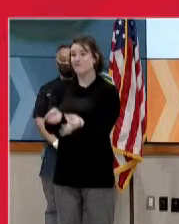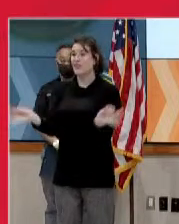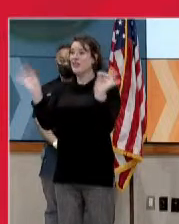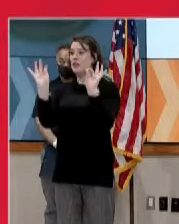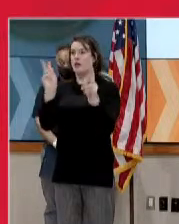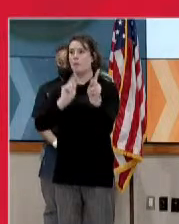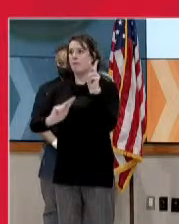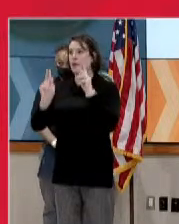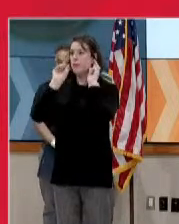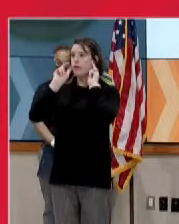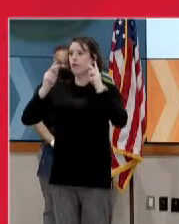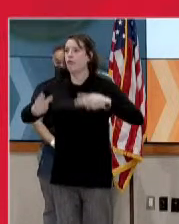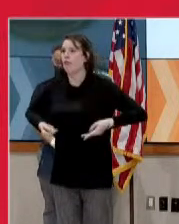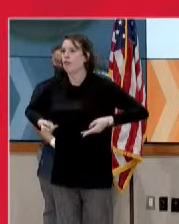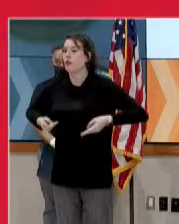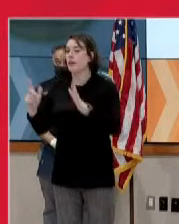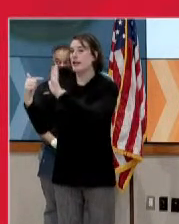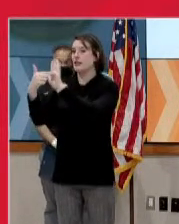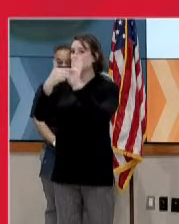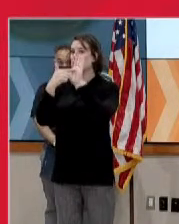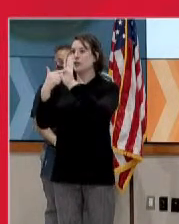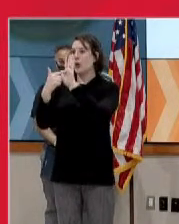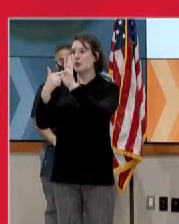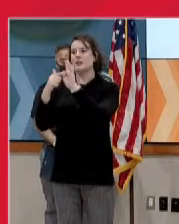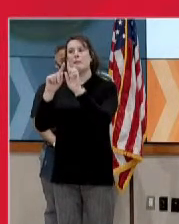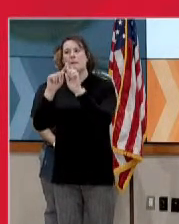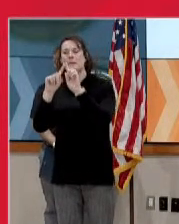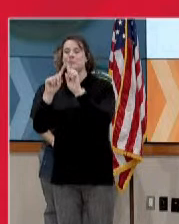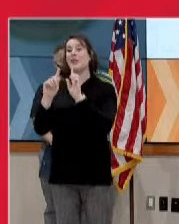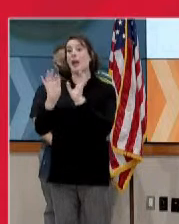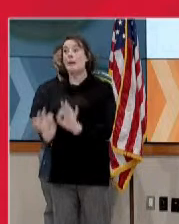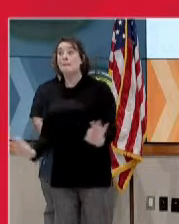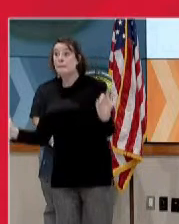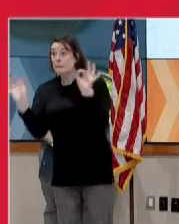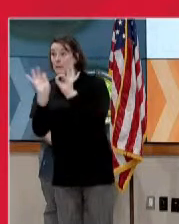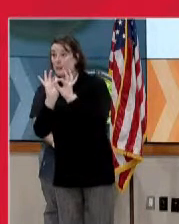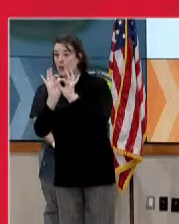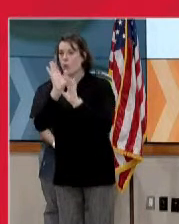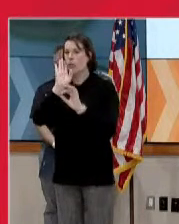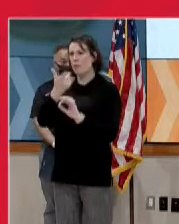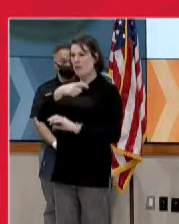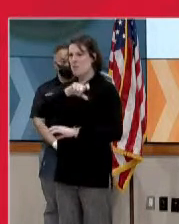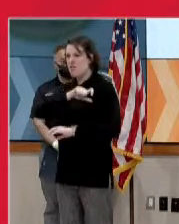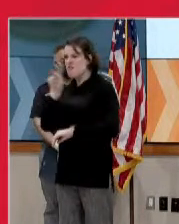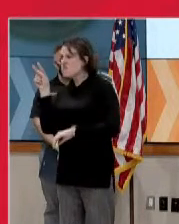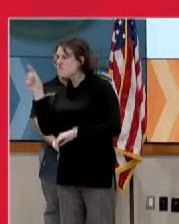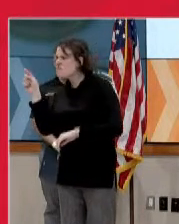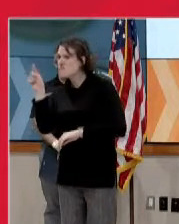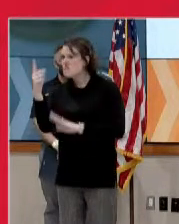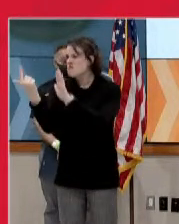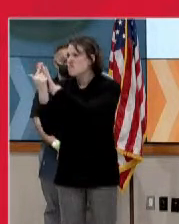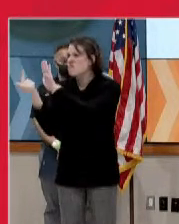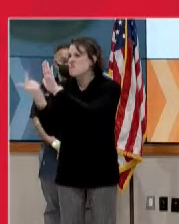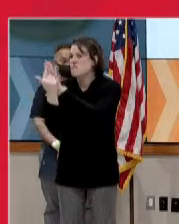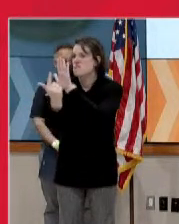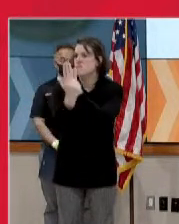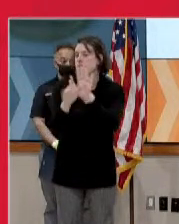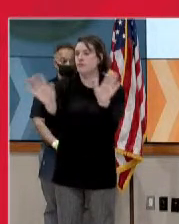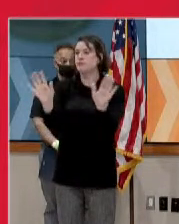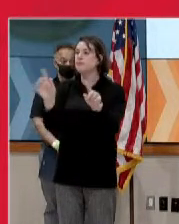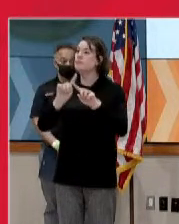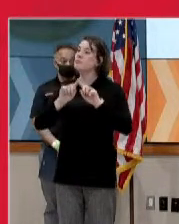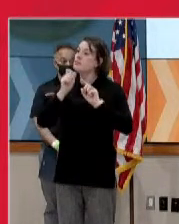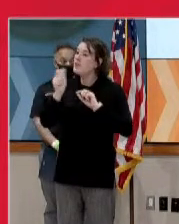doing it anymore because it sends a signal that it's important, not because we're going to be out there policing it. And that's why I'm asking the community to